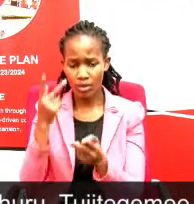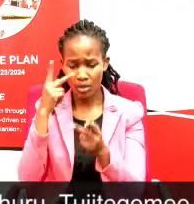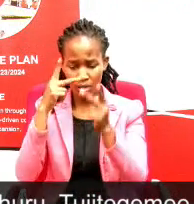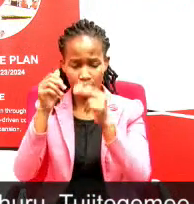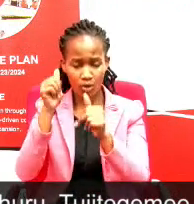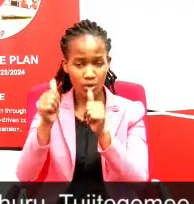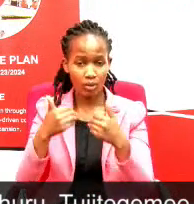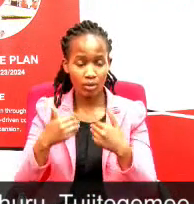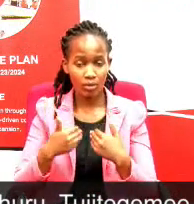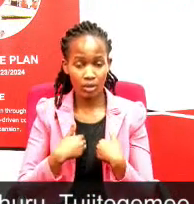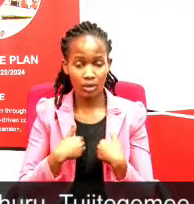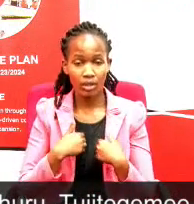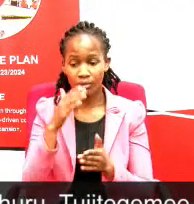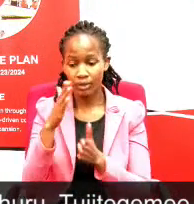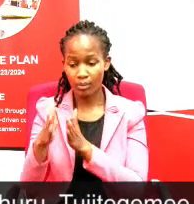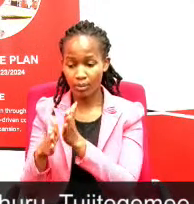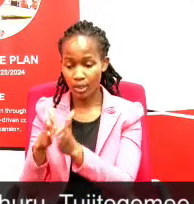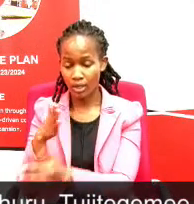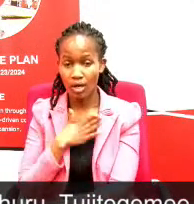we have in the corporate plan.